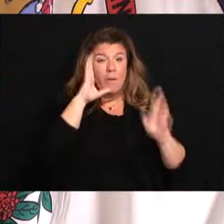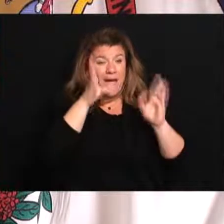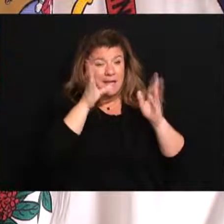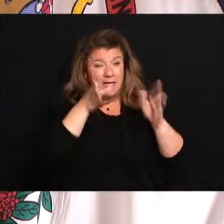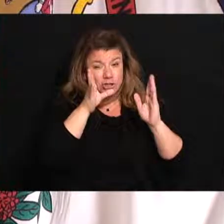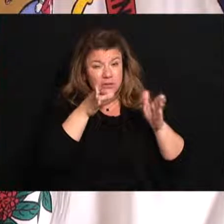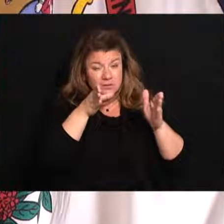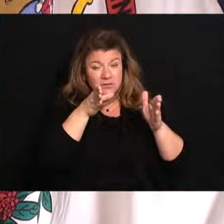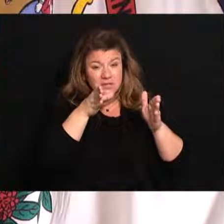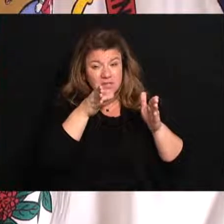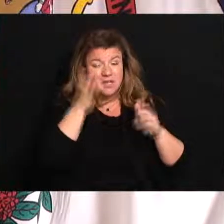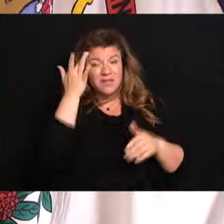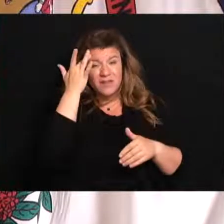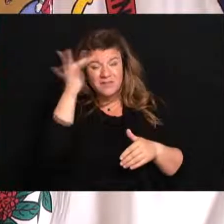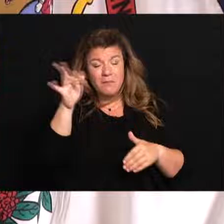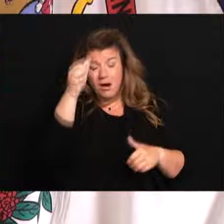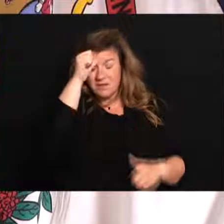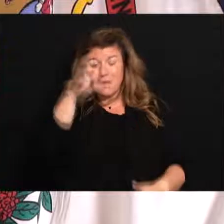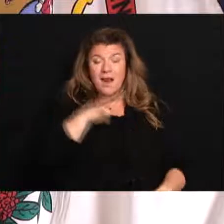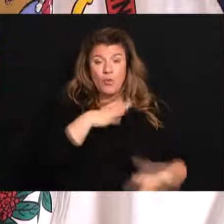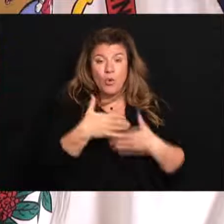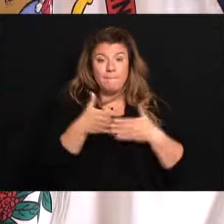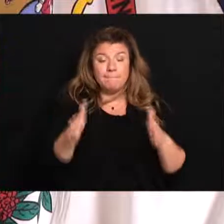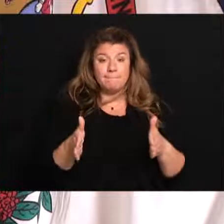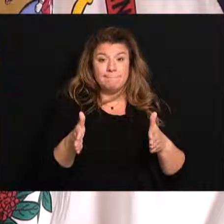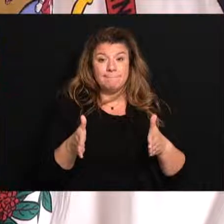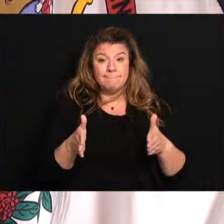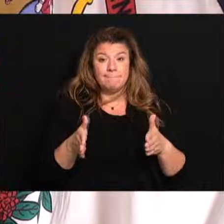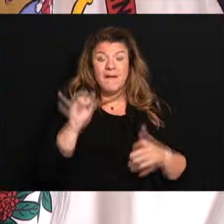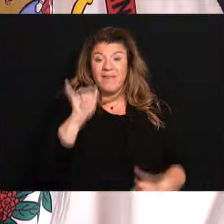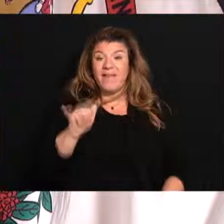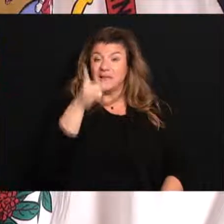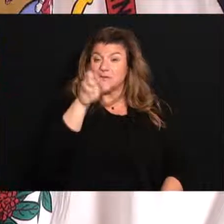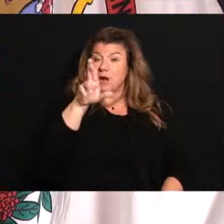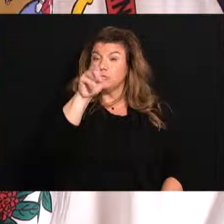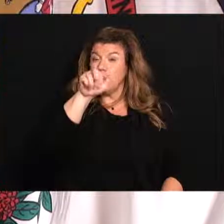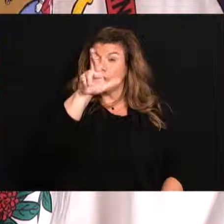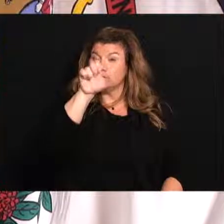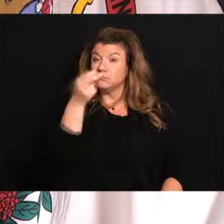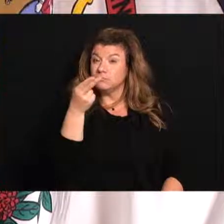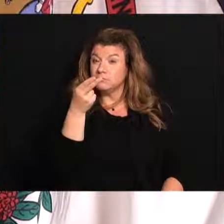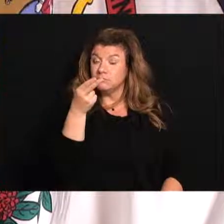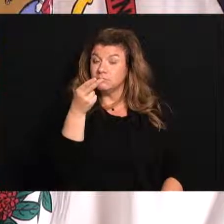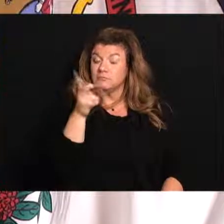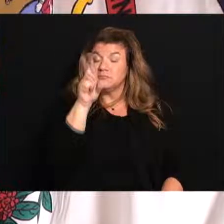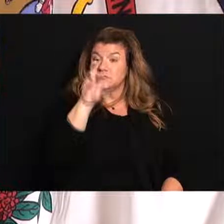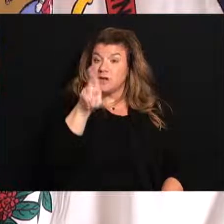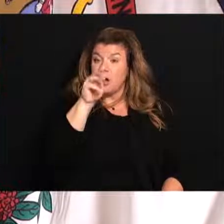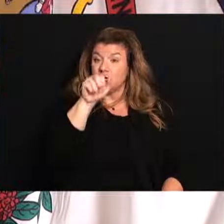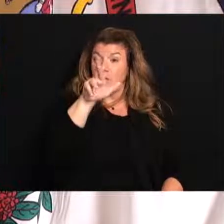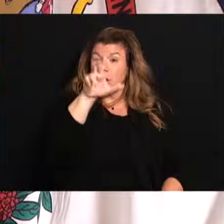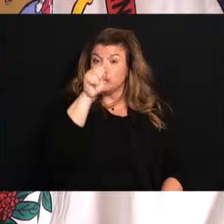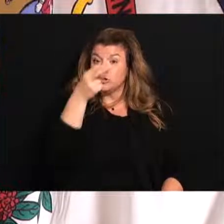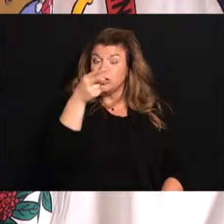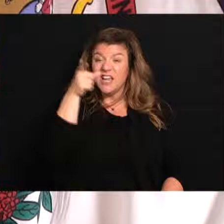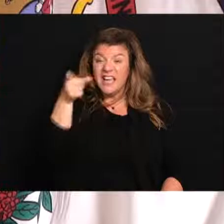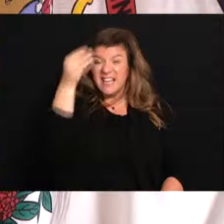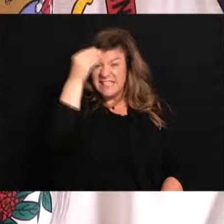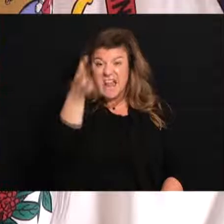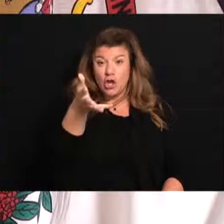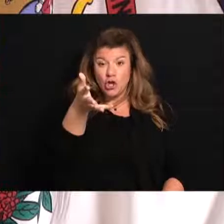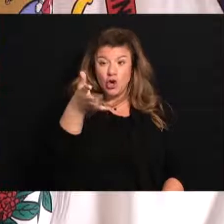attention to the smartest guy in the room, and that's Dr. Marsh. Dr. Marsh is telling us this